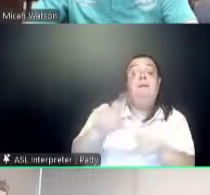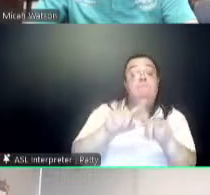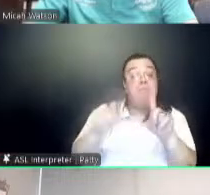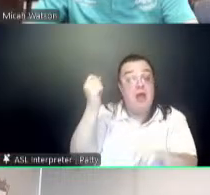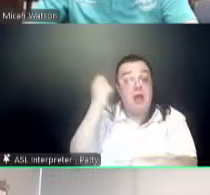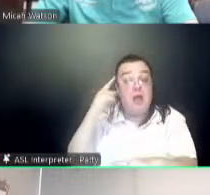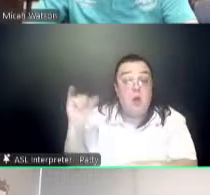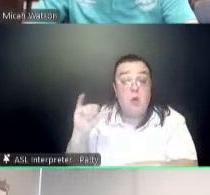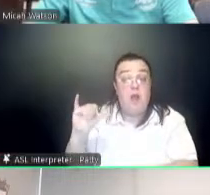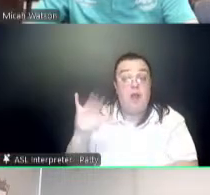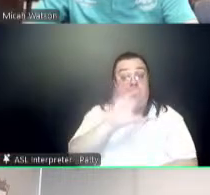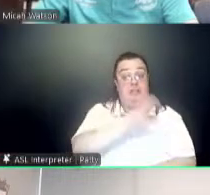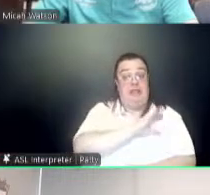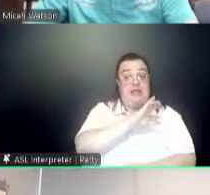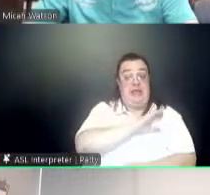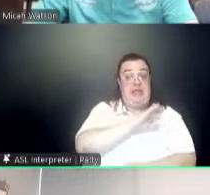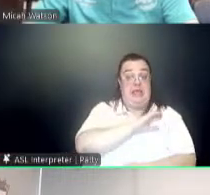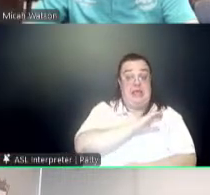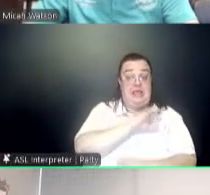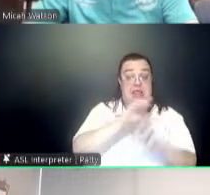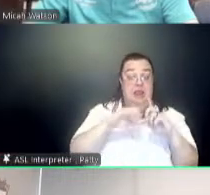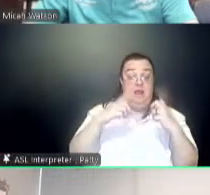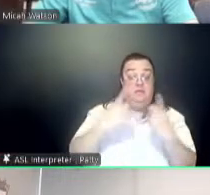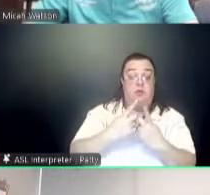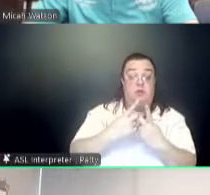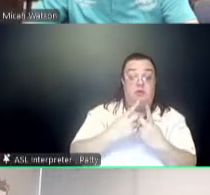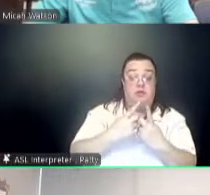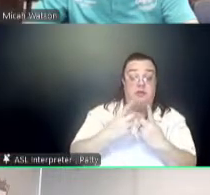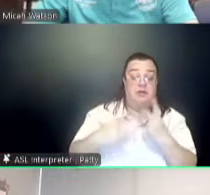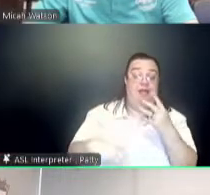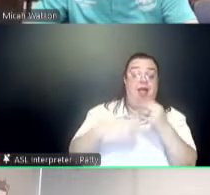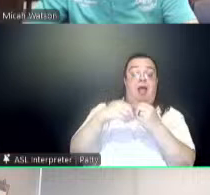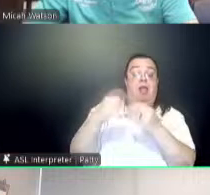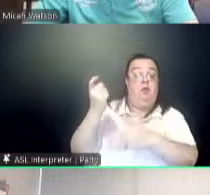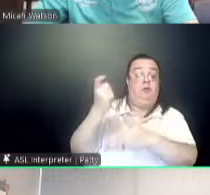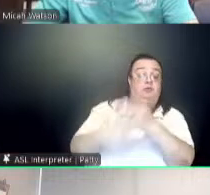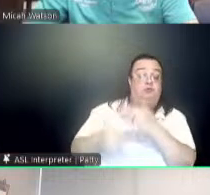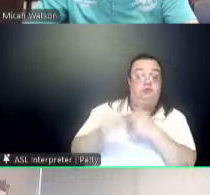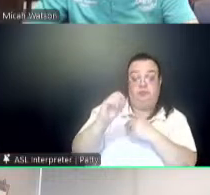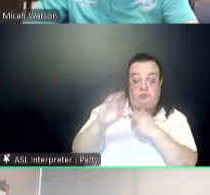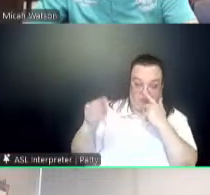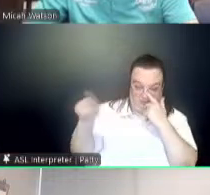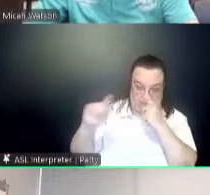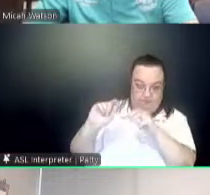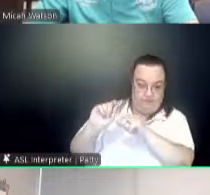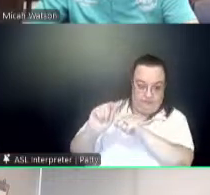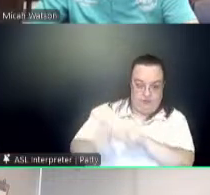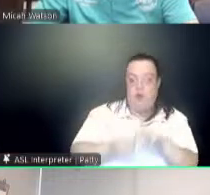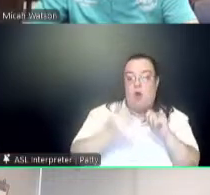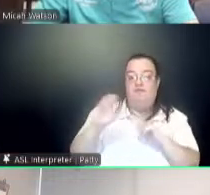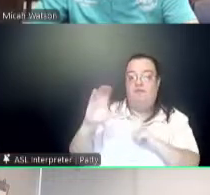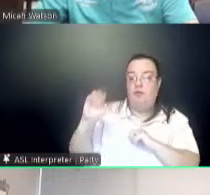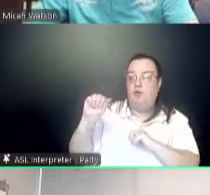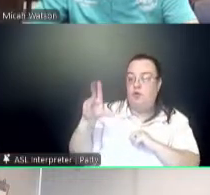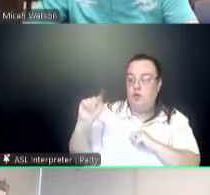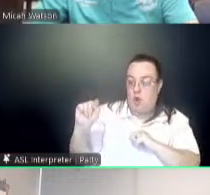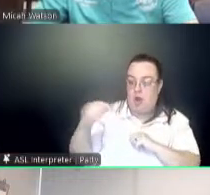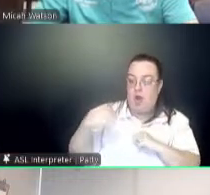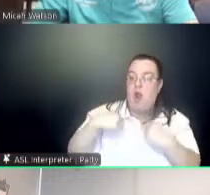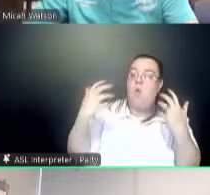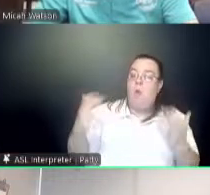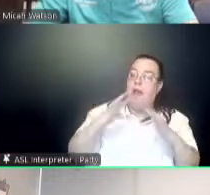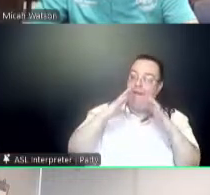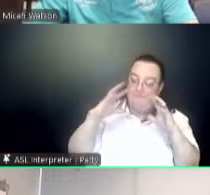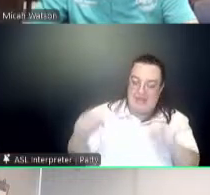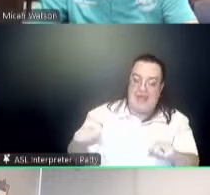the police department incurred the cost of the the golf carts. I wanted to be able to pull the golf